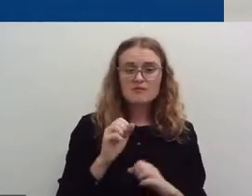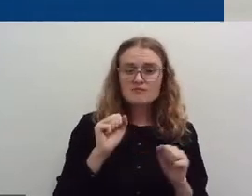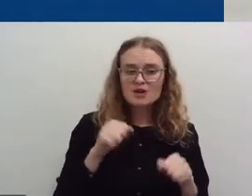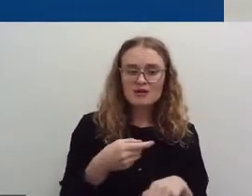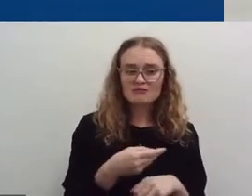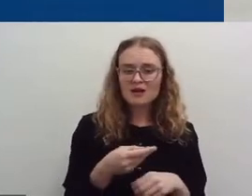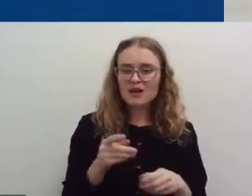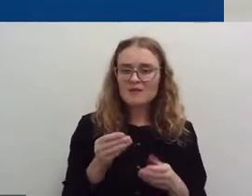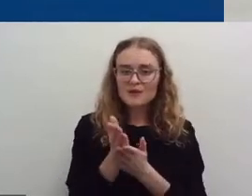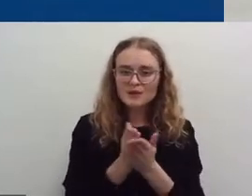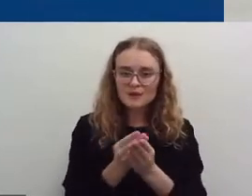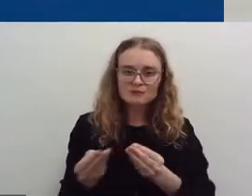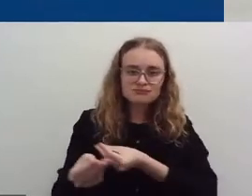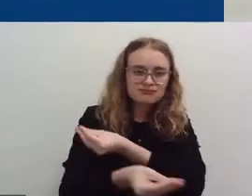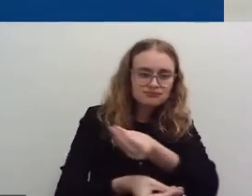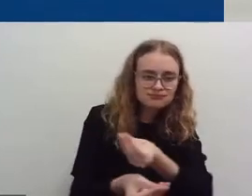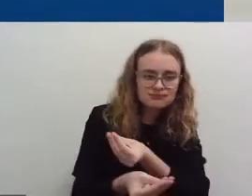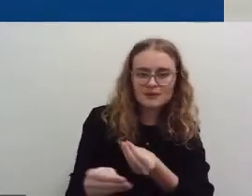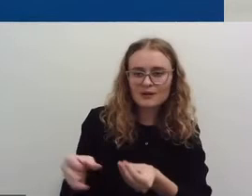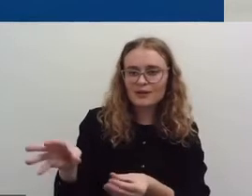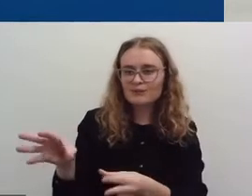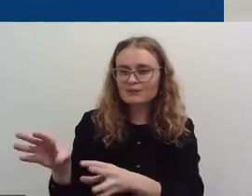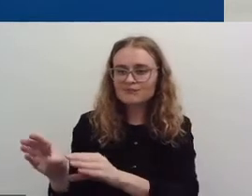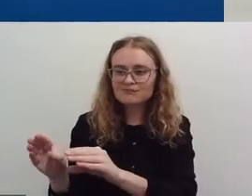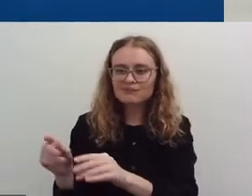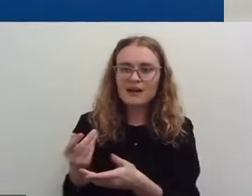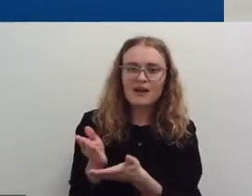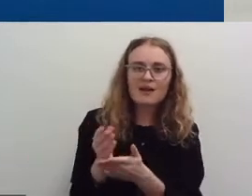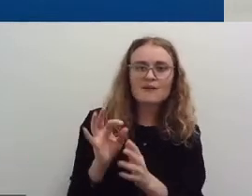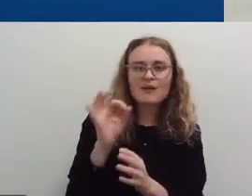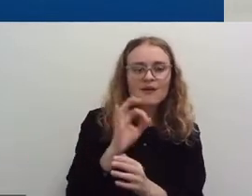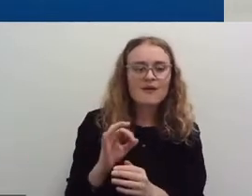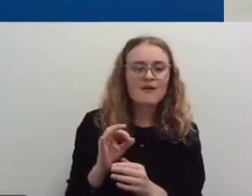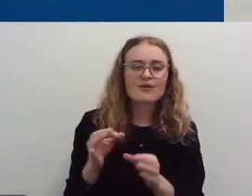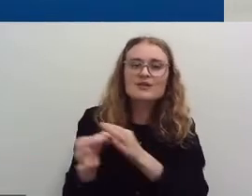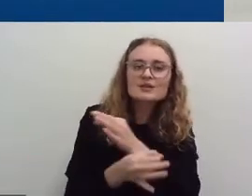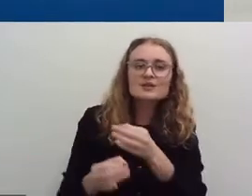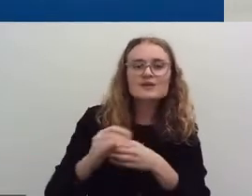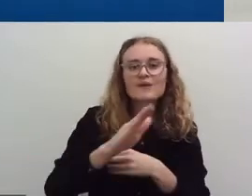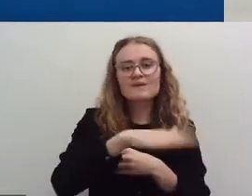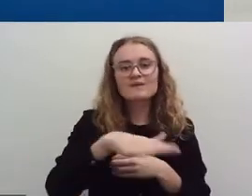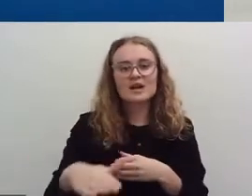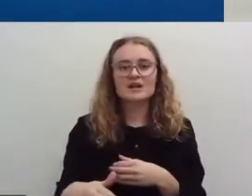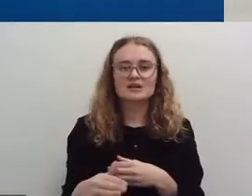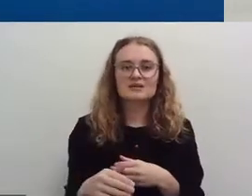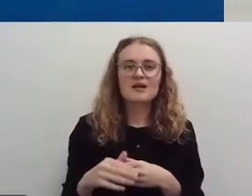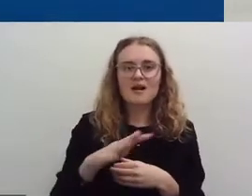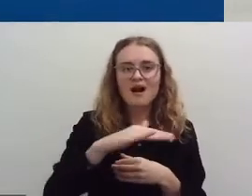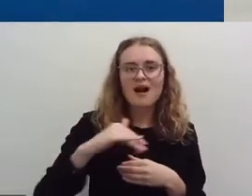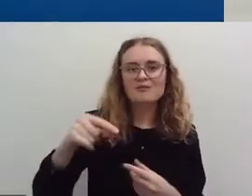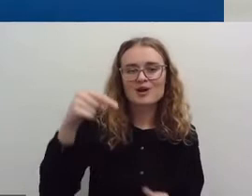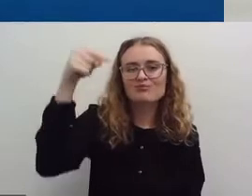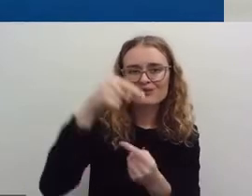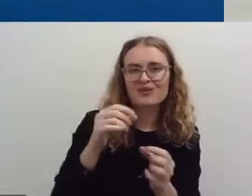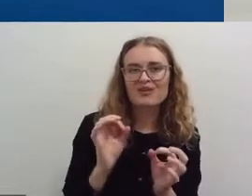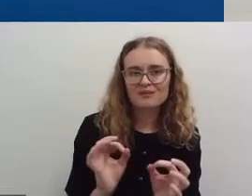a child rights perspective. Today, we have the opportunity to seek inspiration from each other's